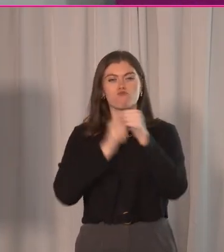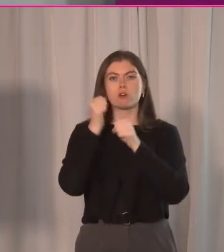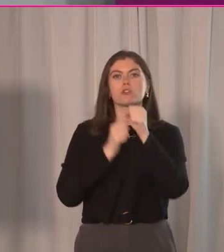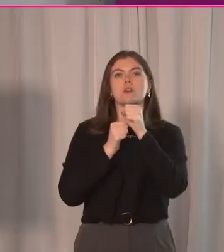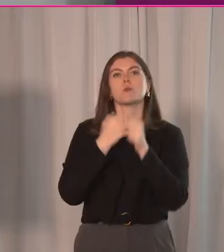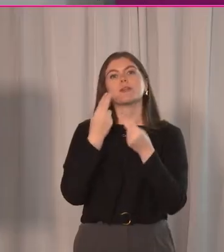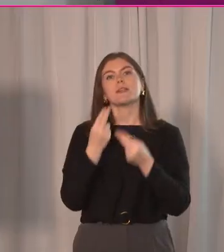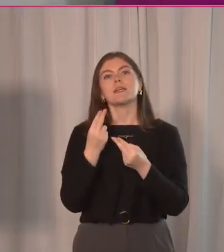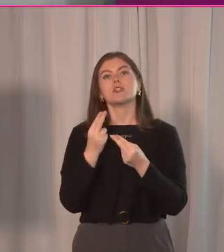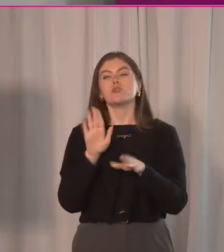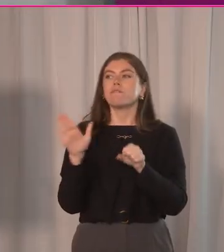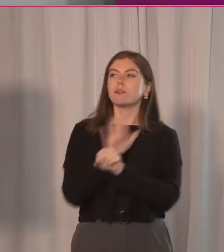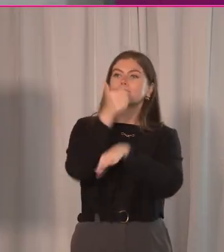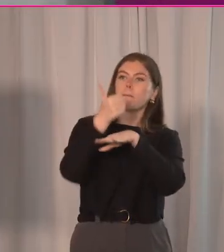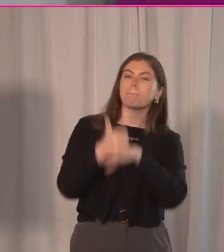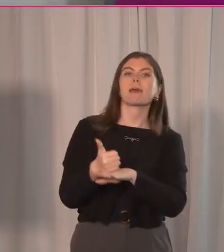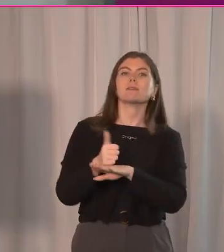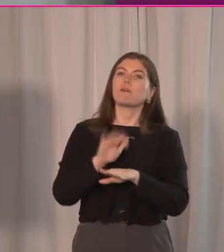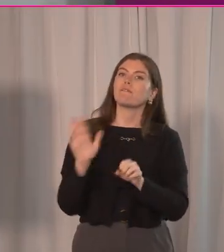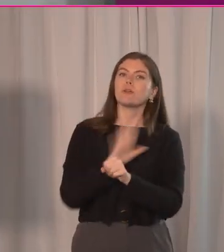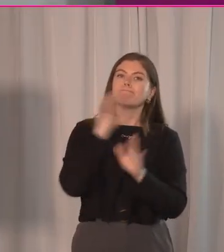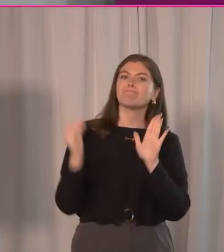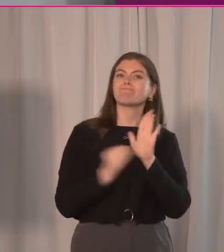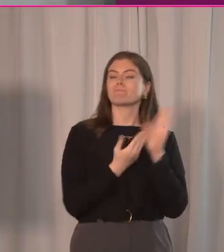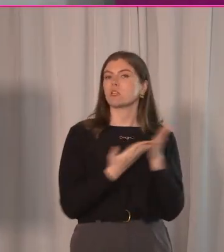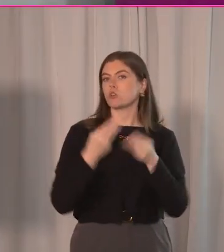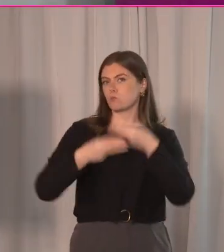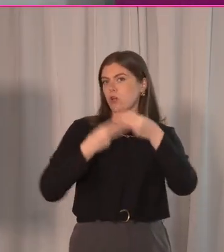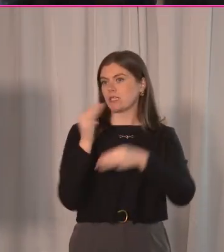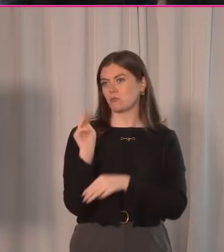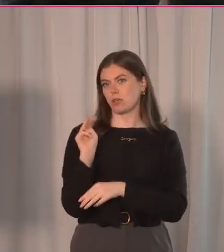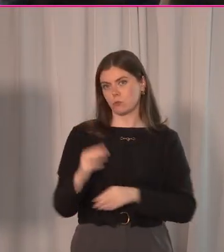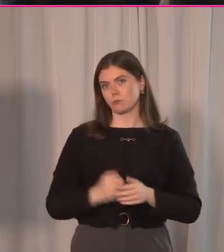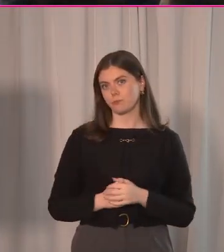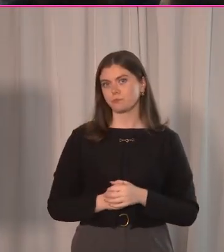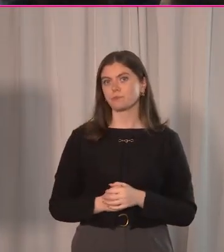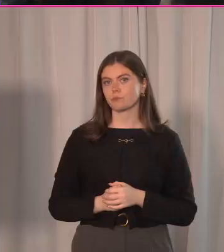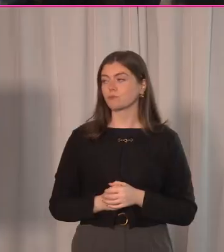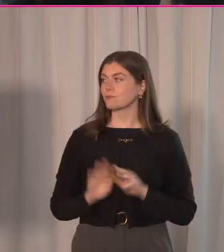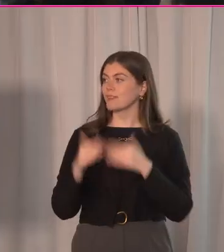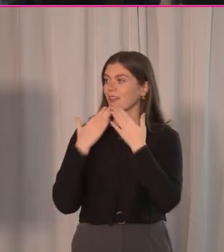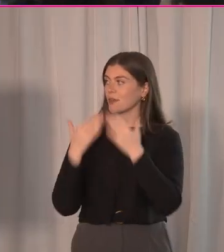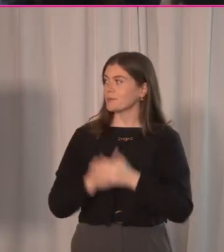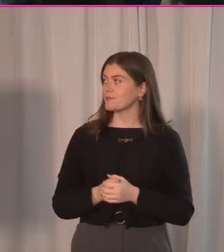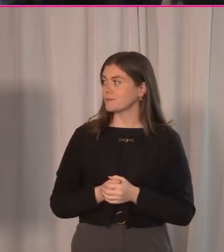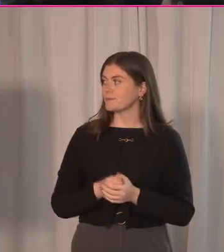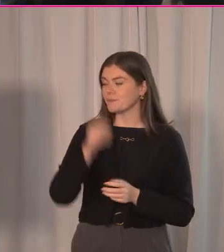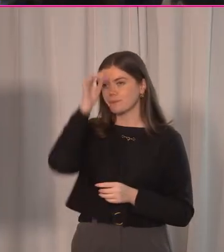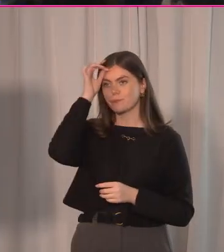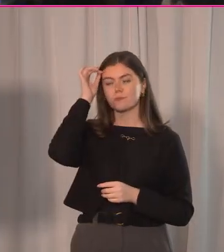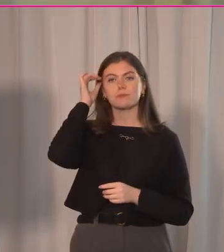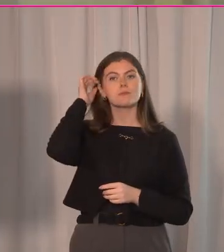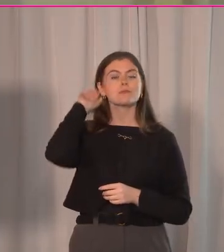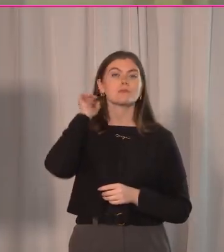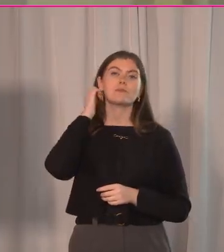as embedded and into our induction processes as we can. Thanks. Okay.